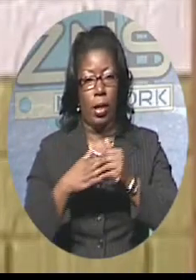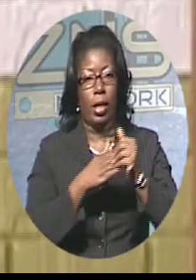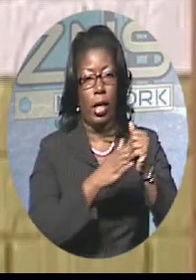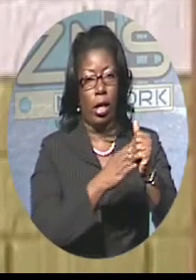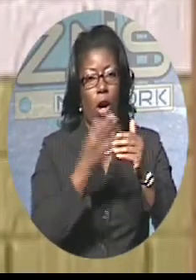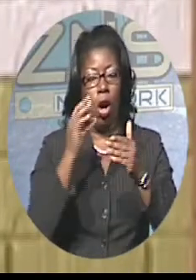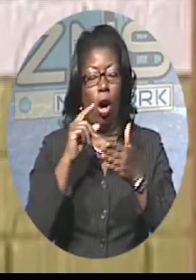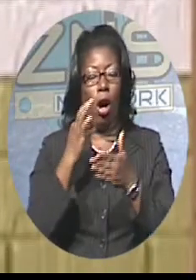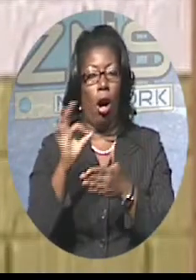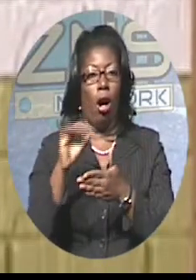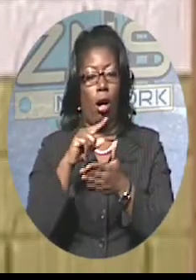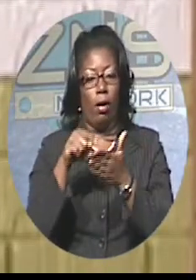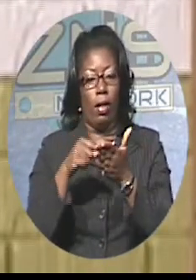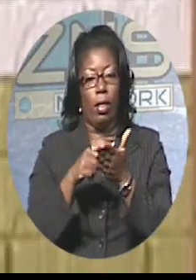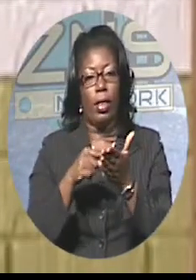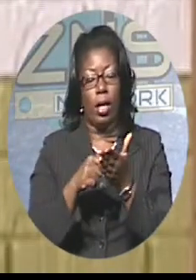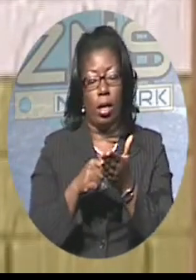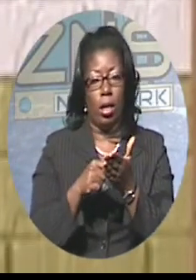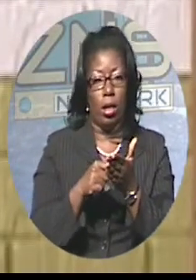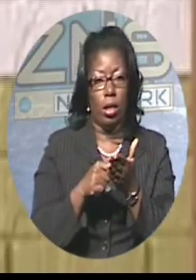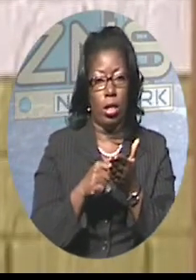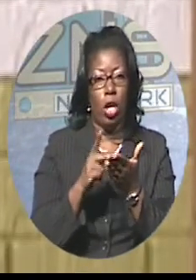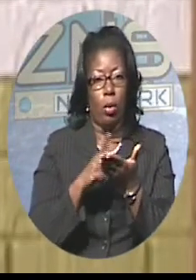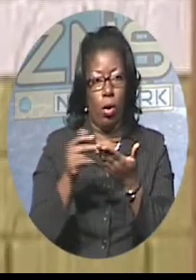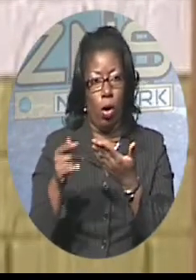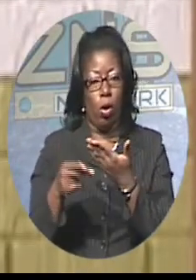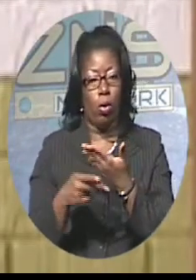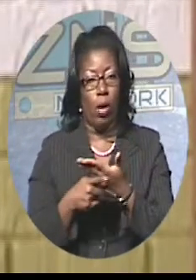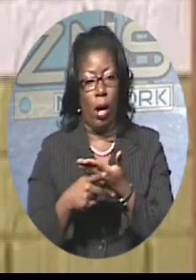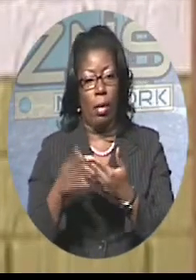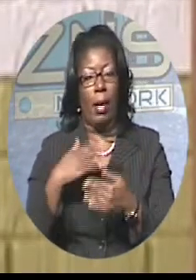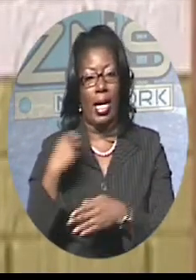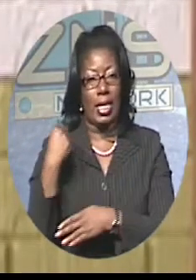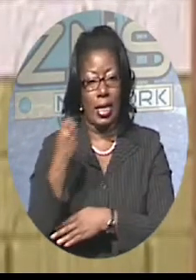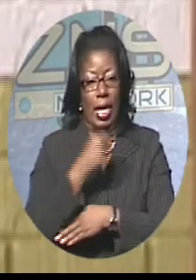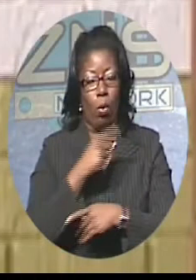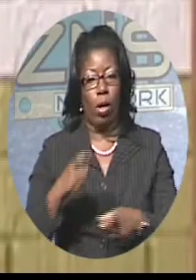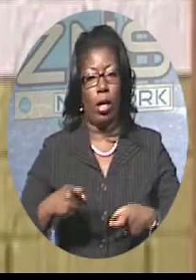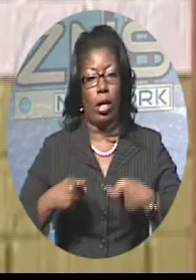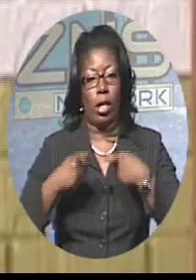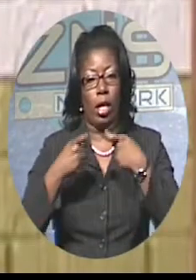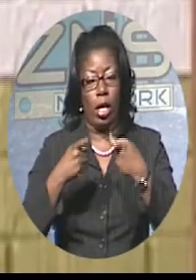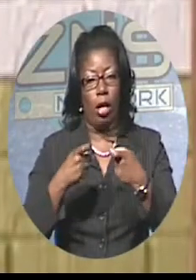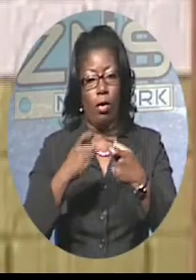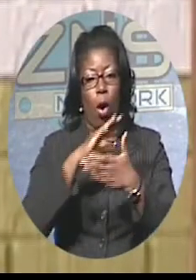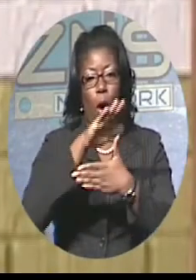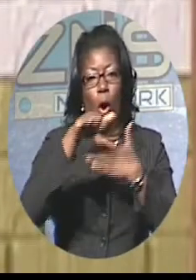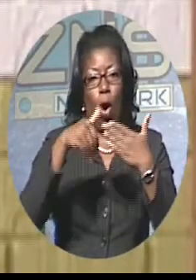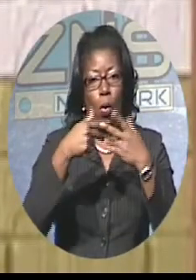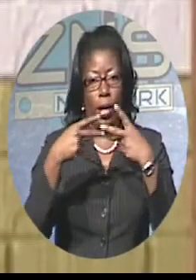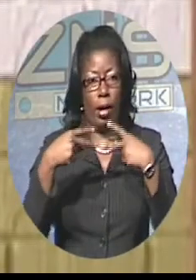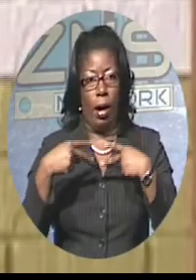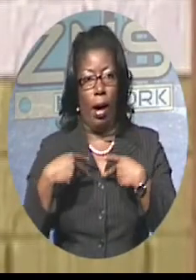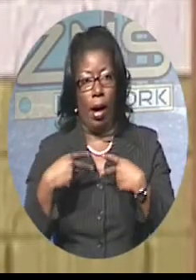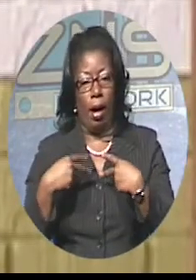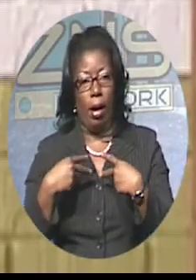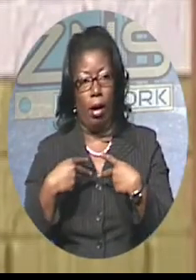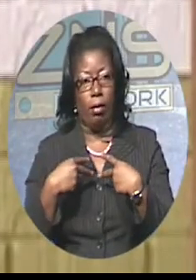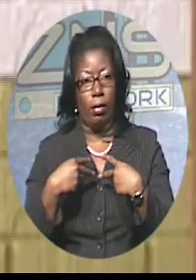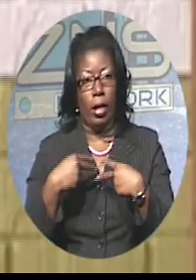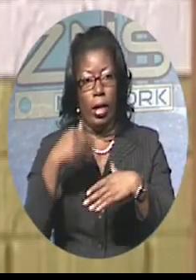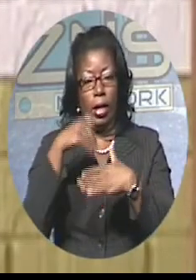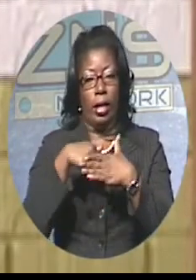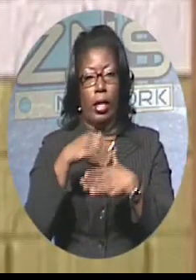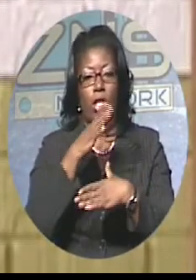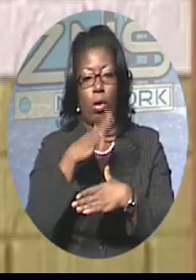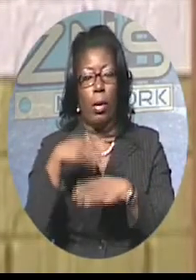this program. My staff and I will give everything we have to JU and this women's basketball